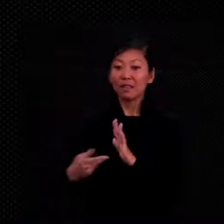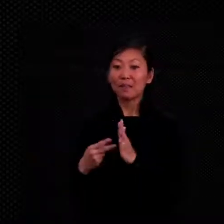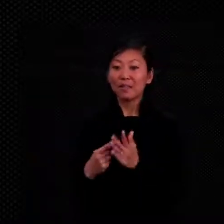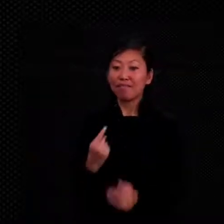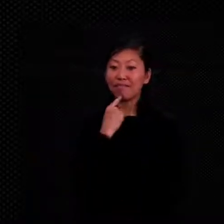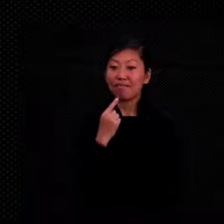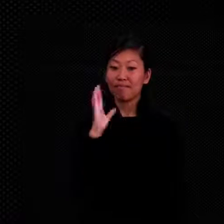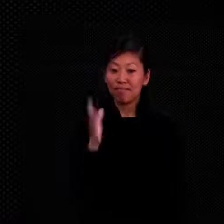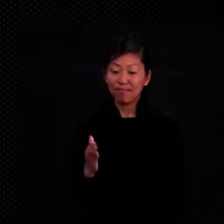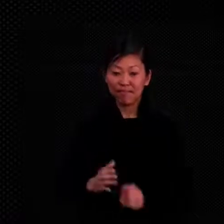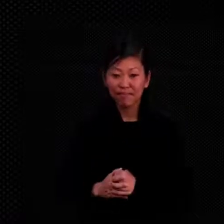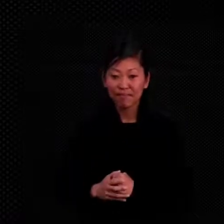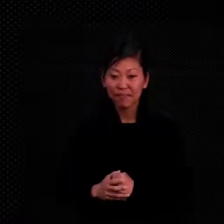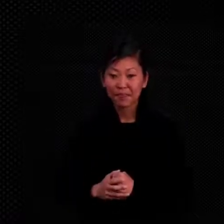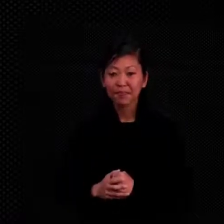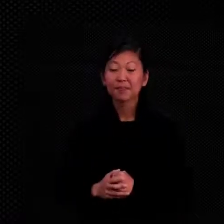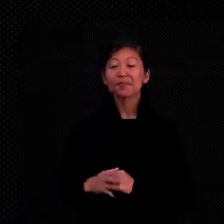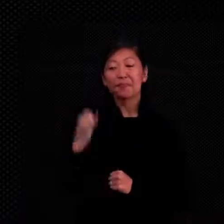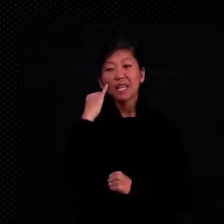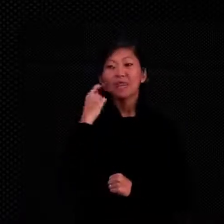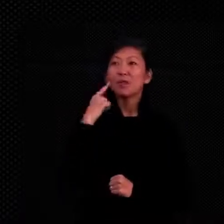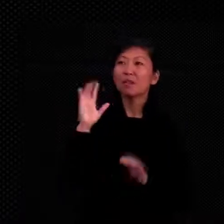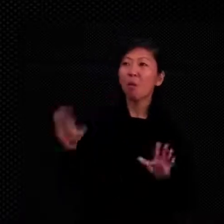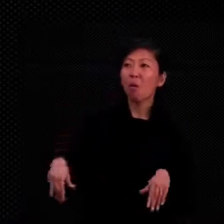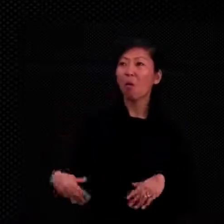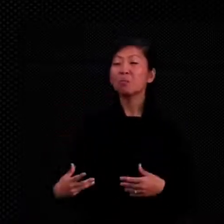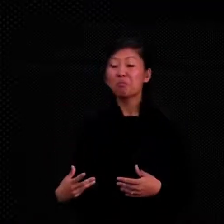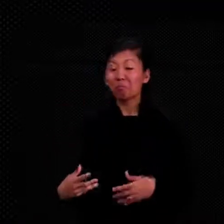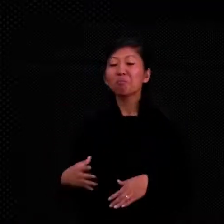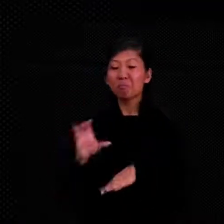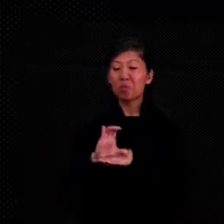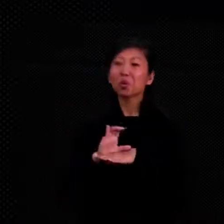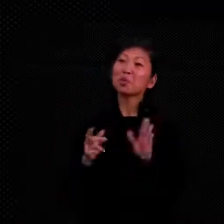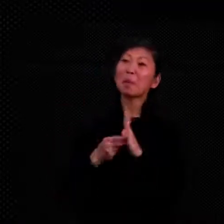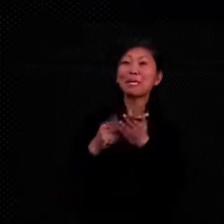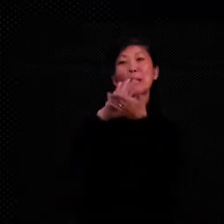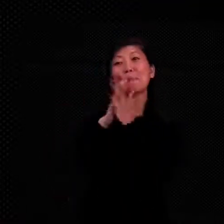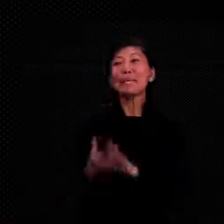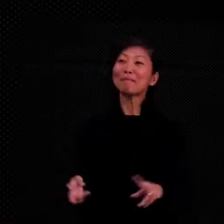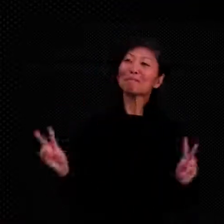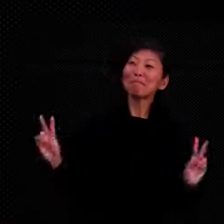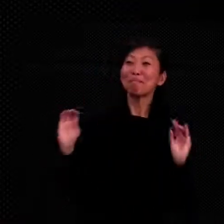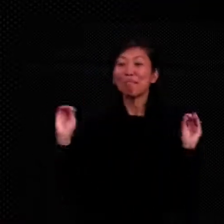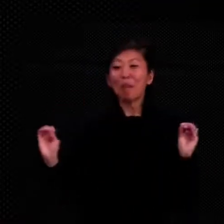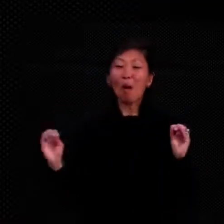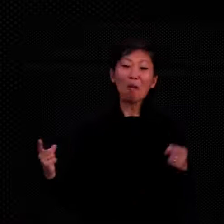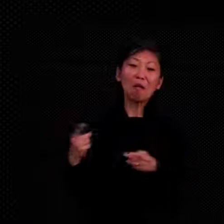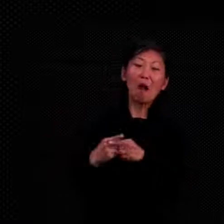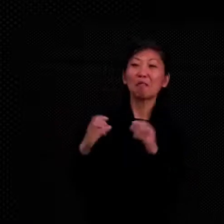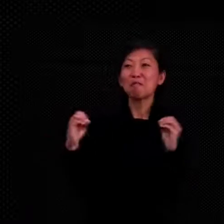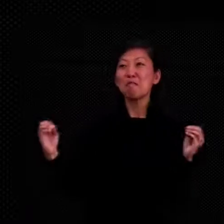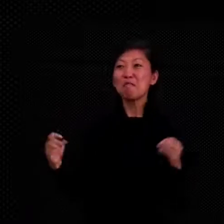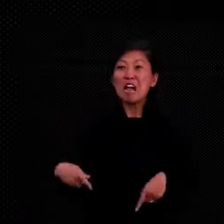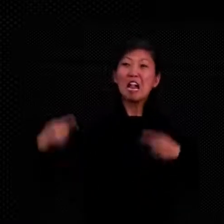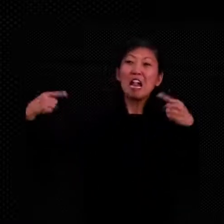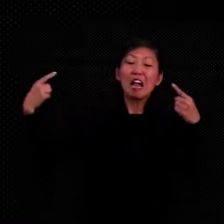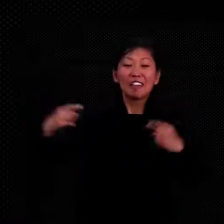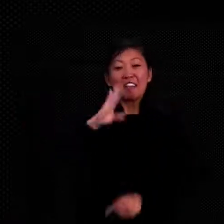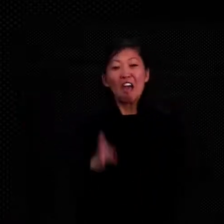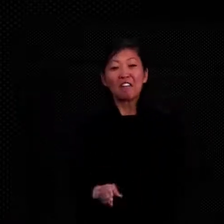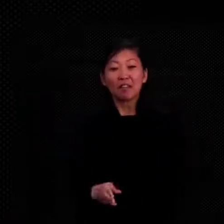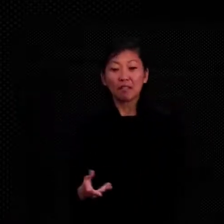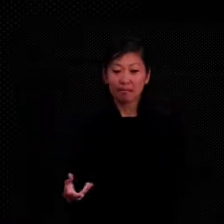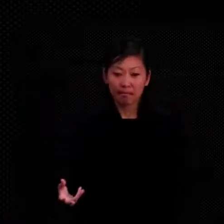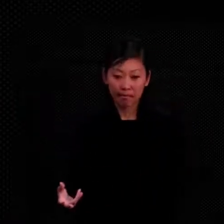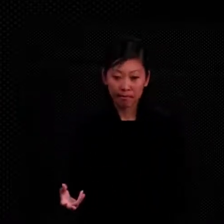disillusionment. If you think that you're never going to experience conflict or disappointment in a local church, you